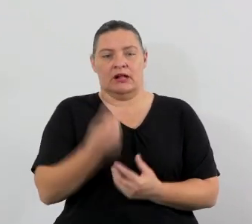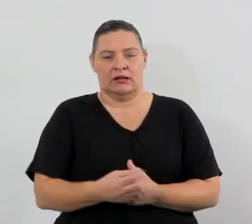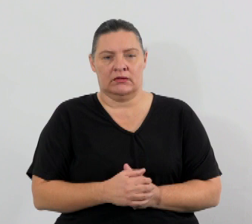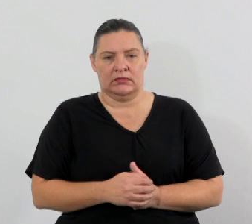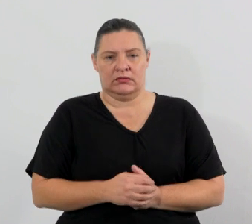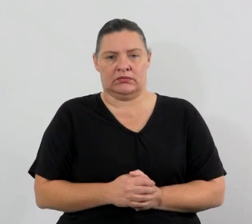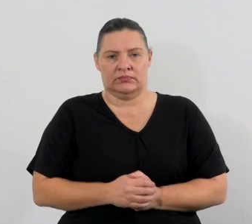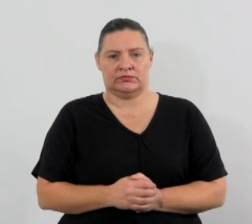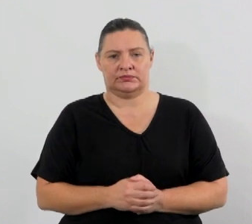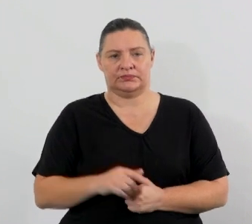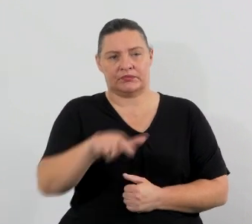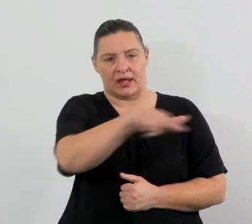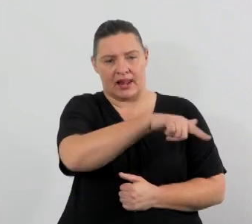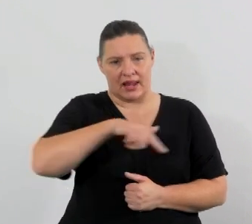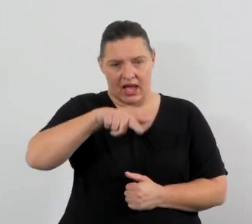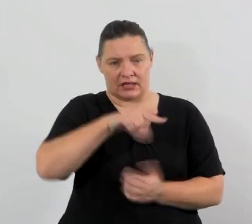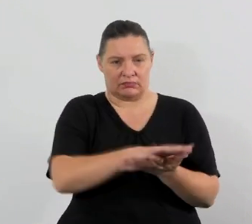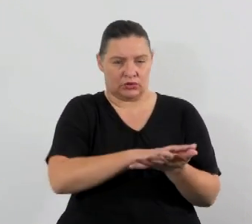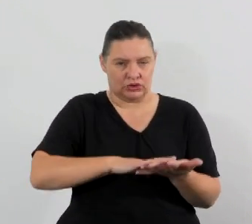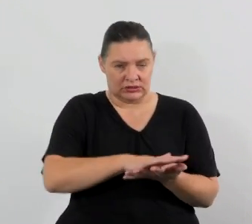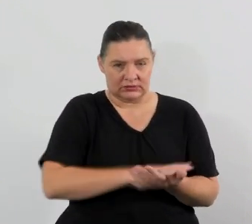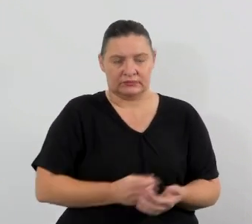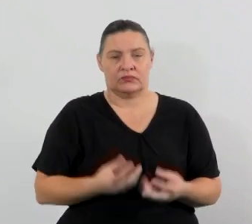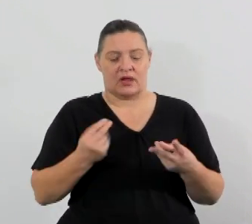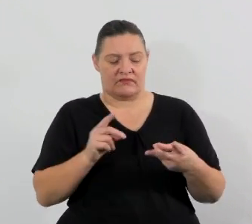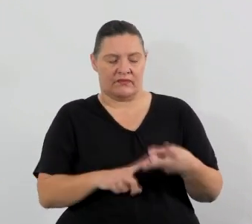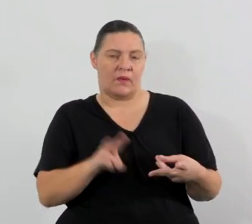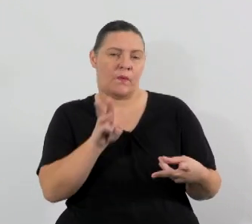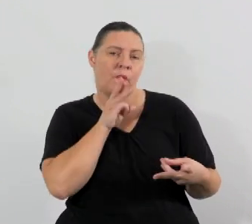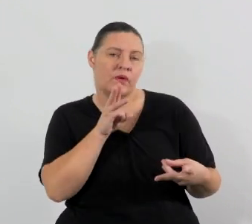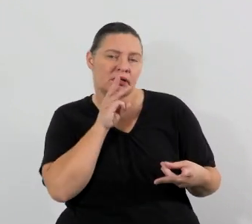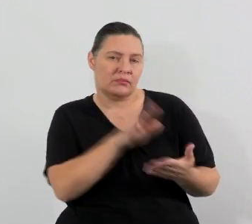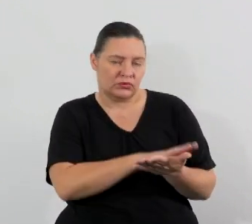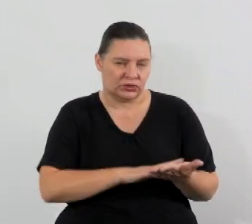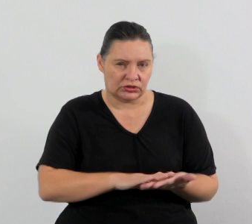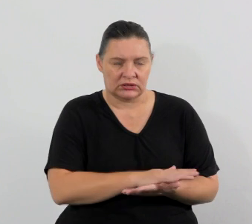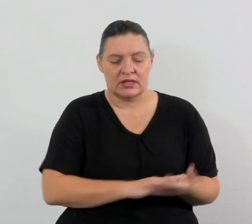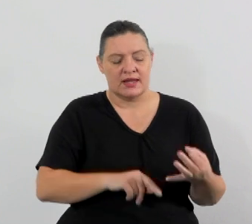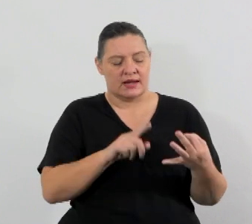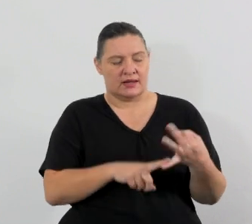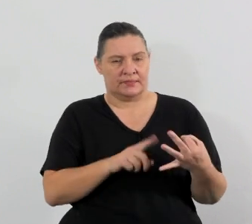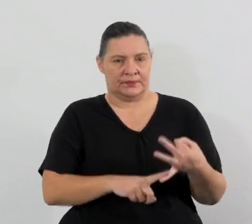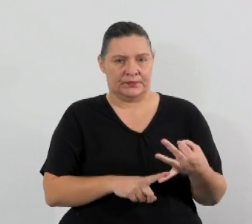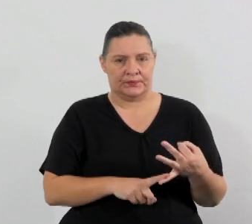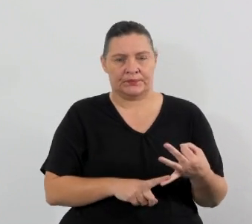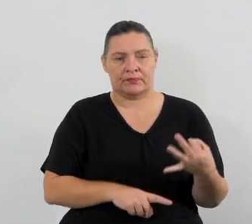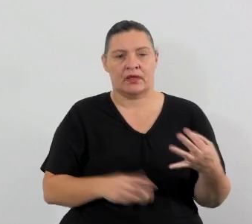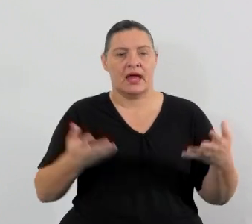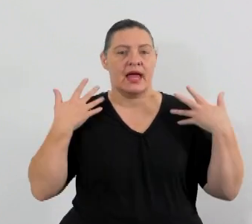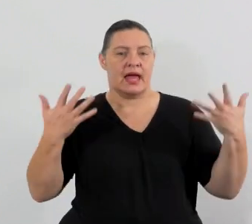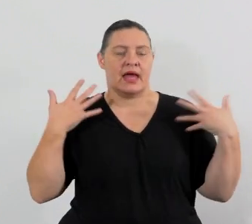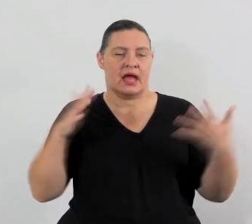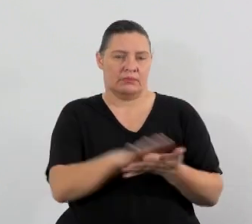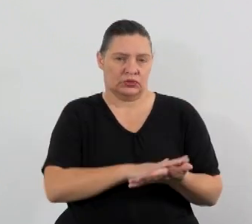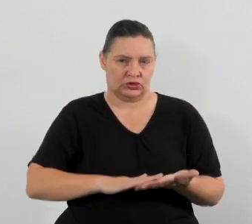one that we have is land pollution, and then we have water pollution. Lastly, we have